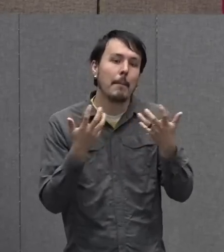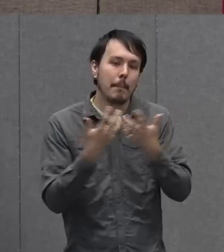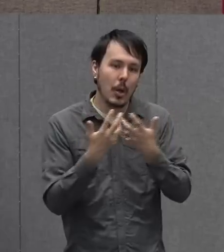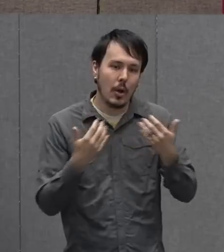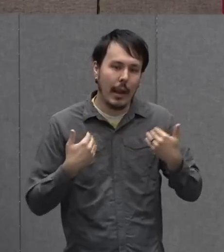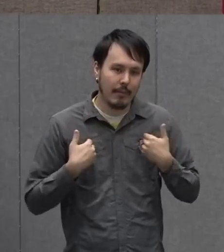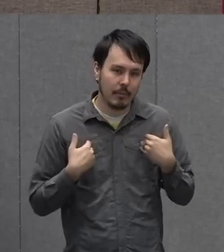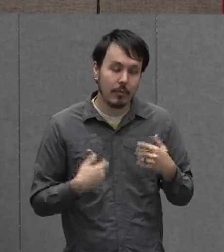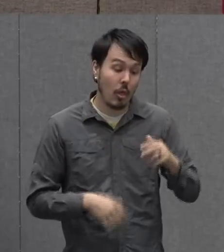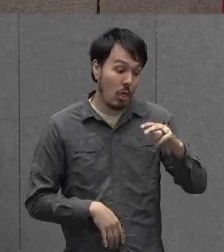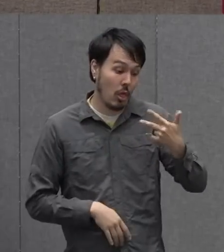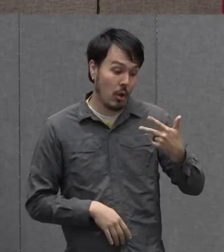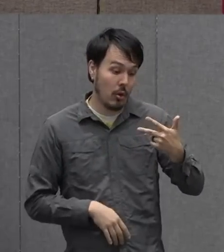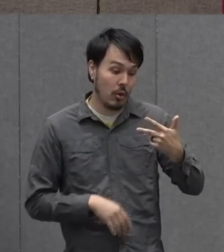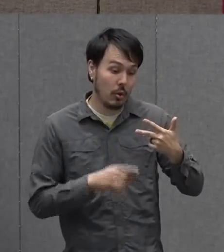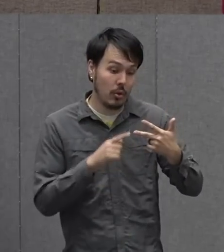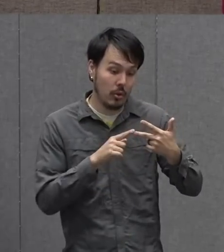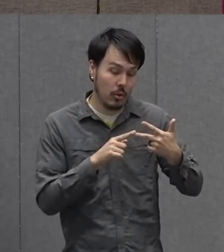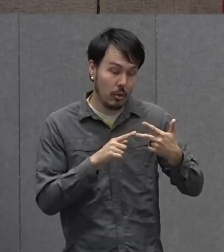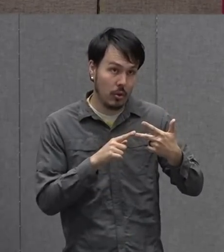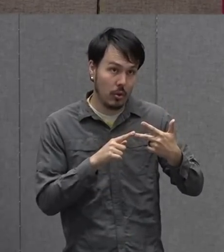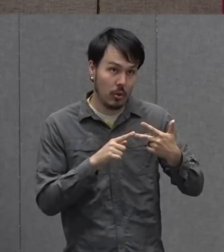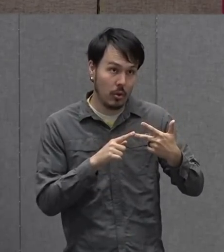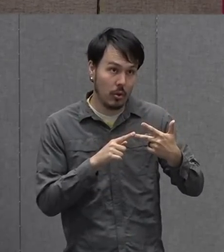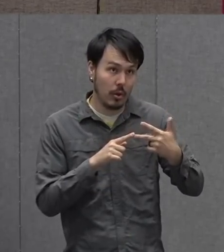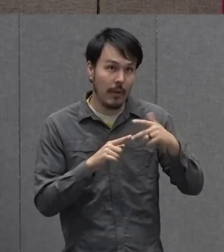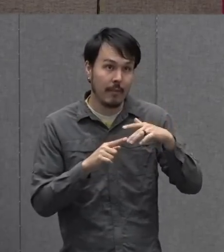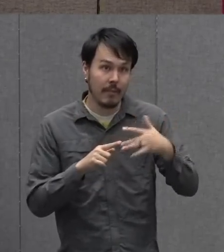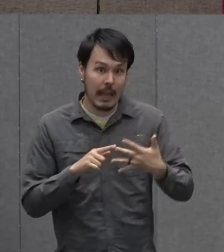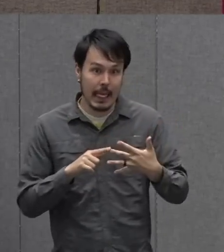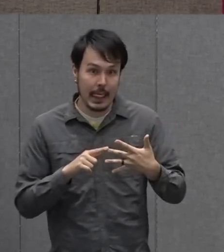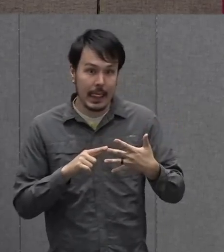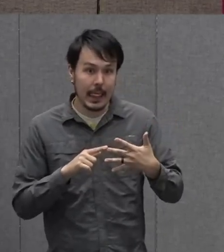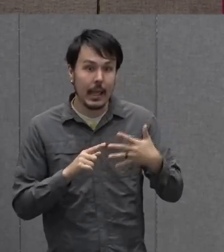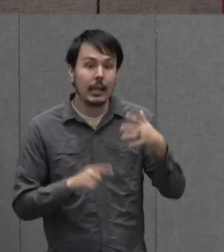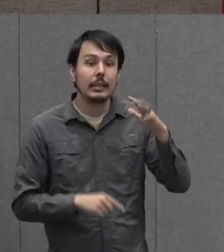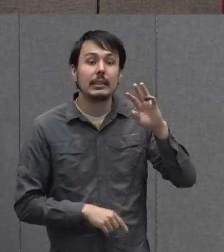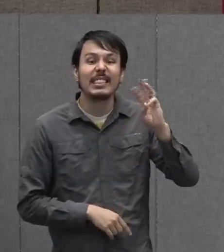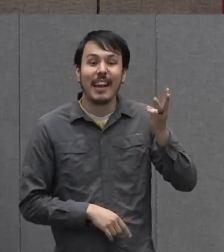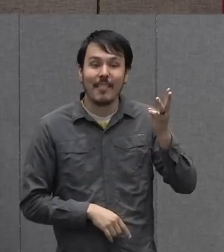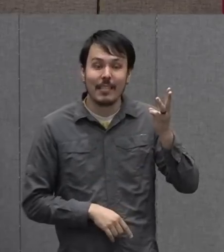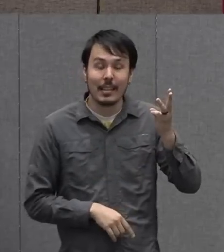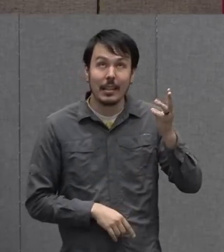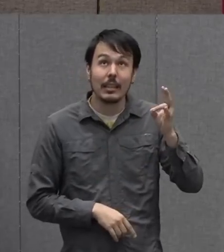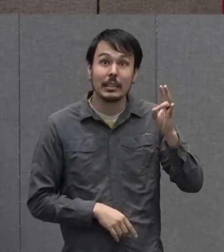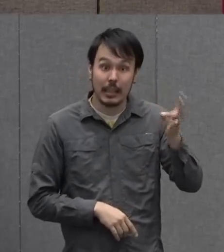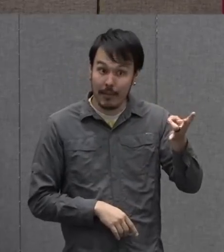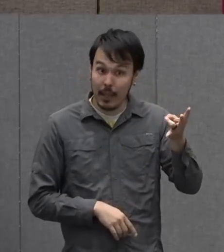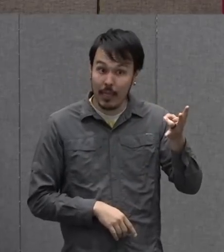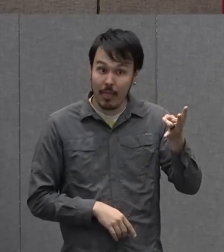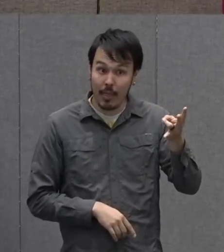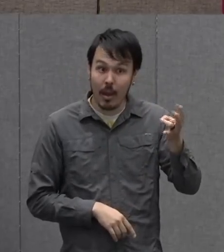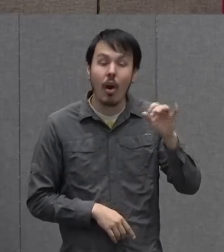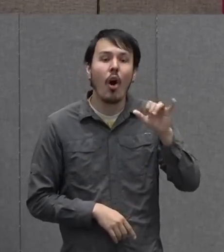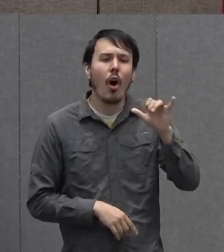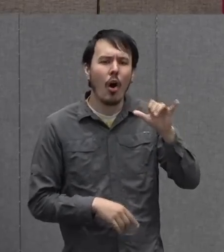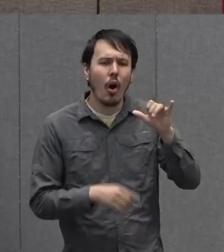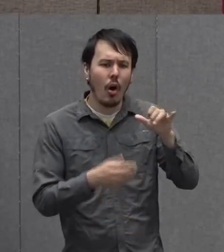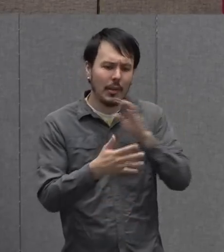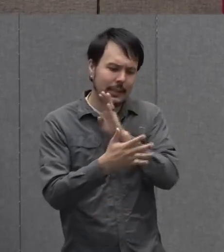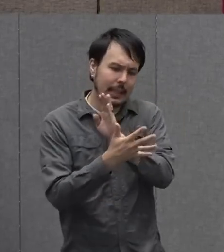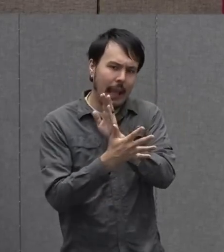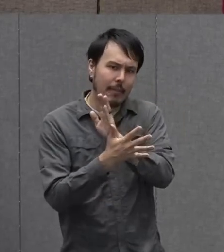5th, 7th. Oh, look, there's a pattern. It's every other one. 1,